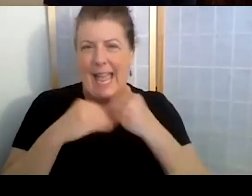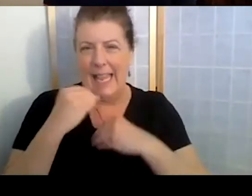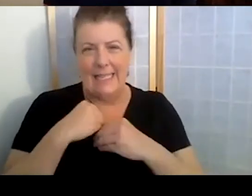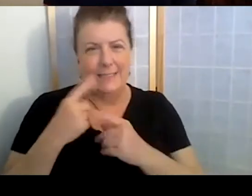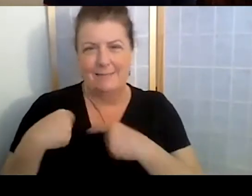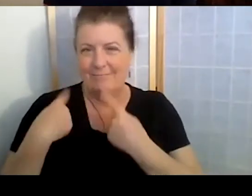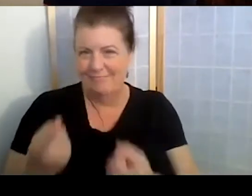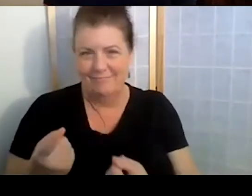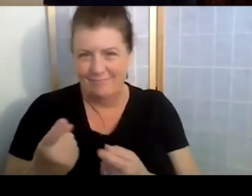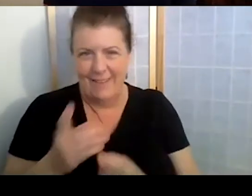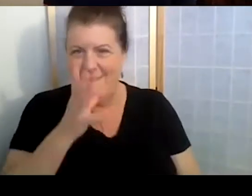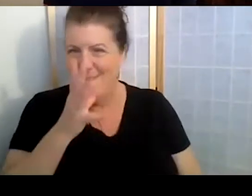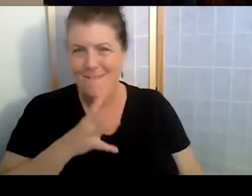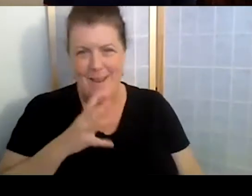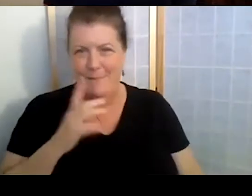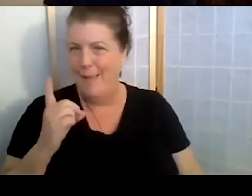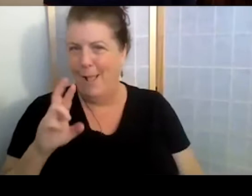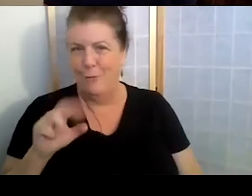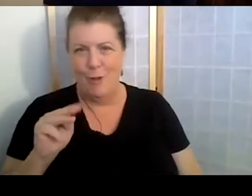But